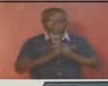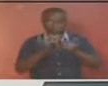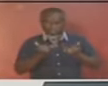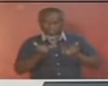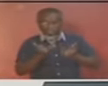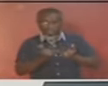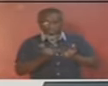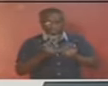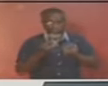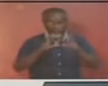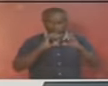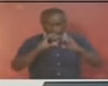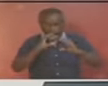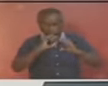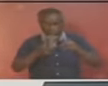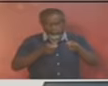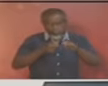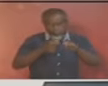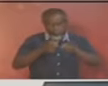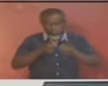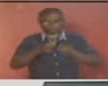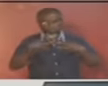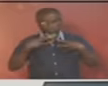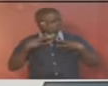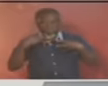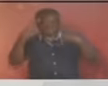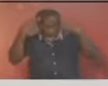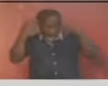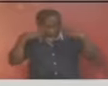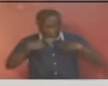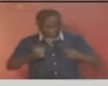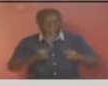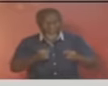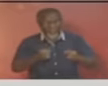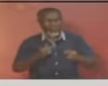Corporate Communications at the Ministry of Health, Candice Alcantara.